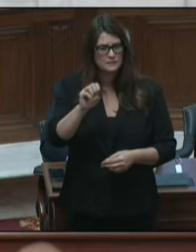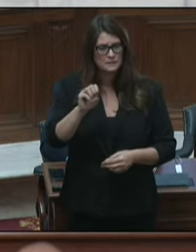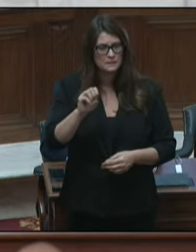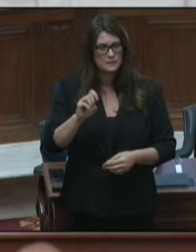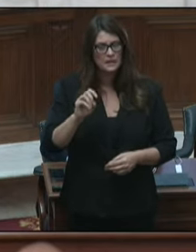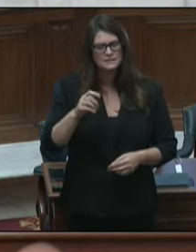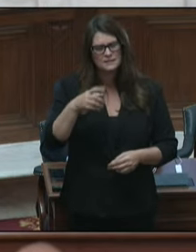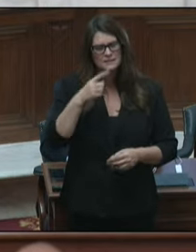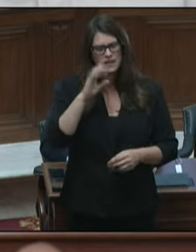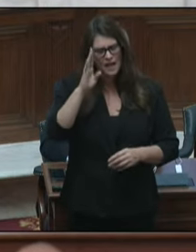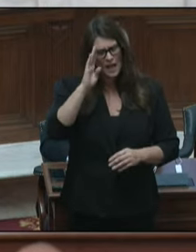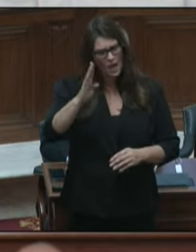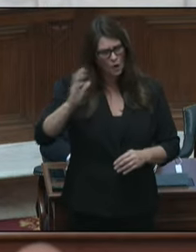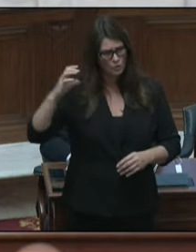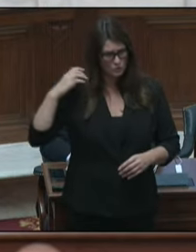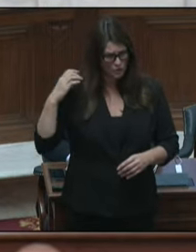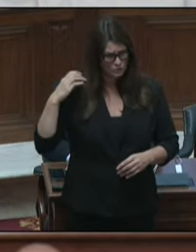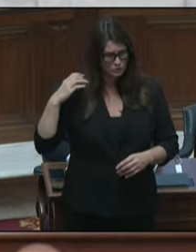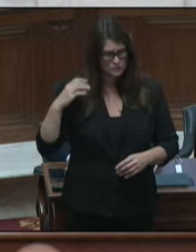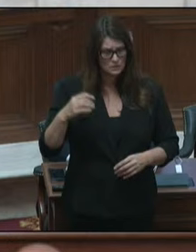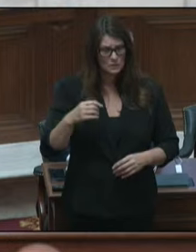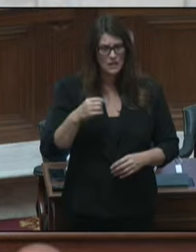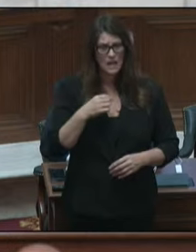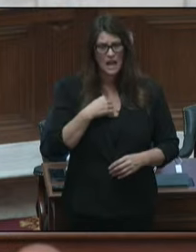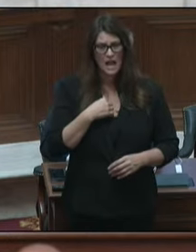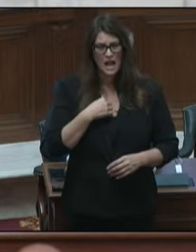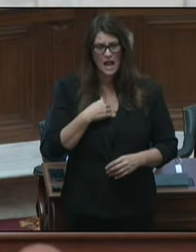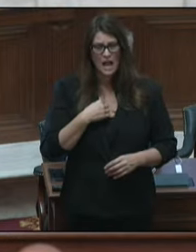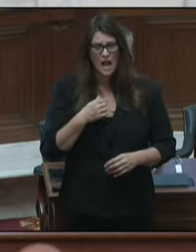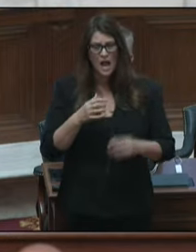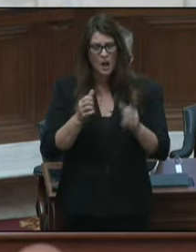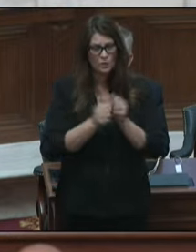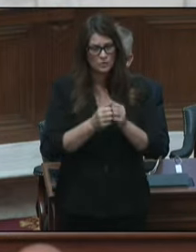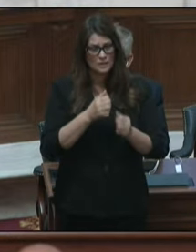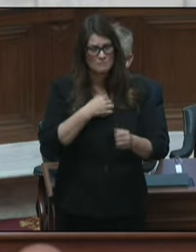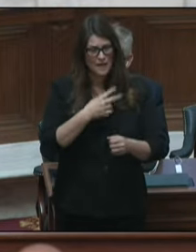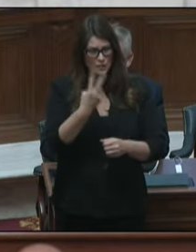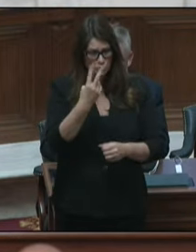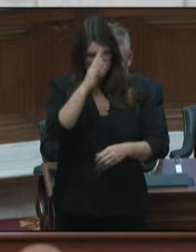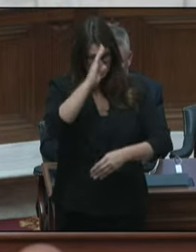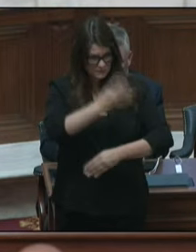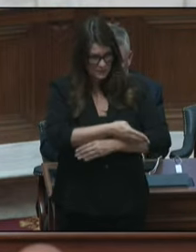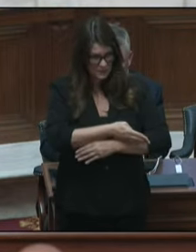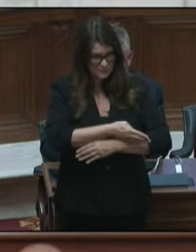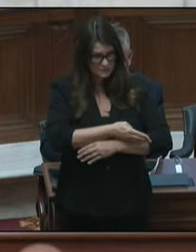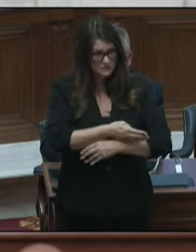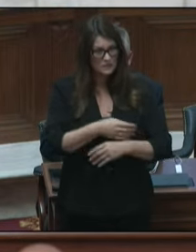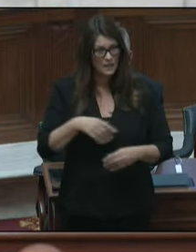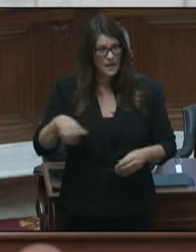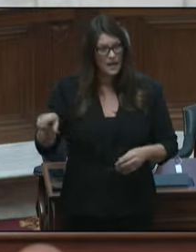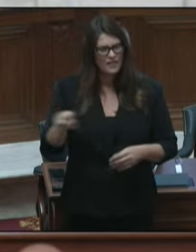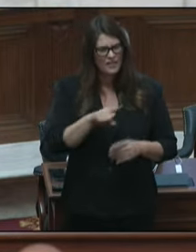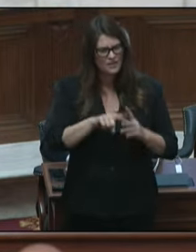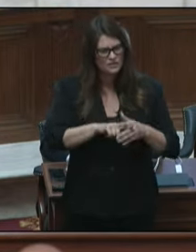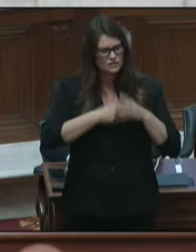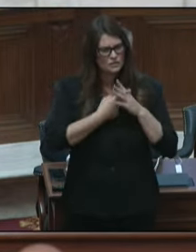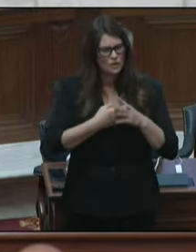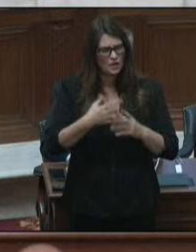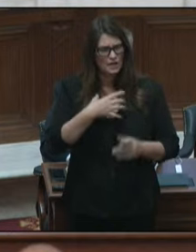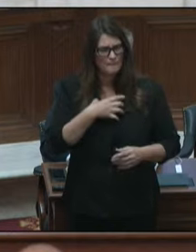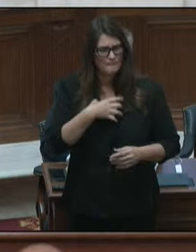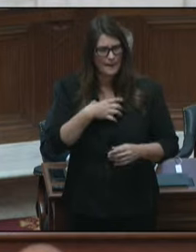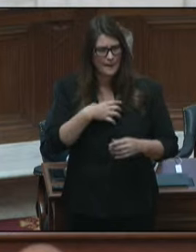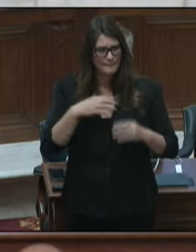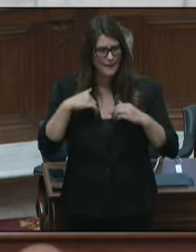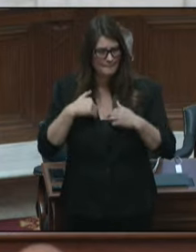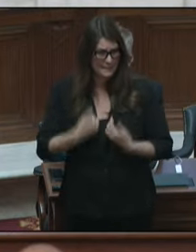Coach, I was recently on a run with my 2 sons, and they started complaining about being